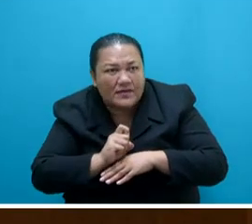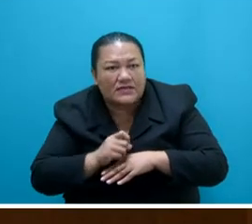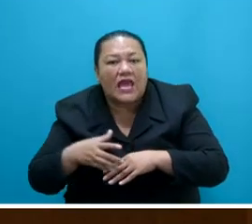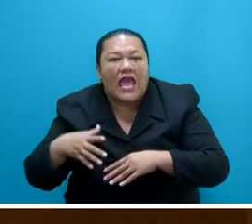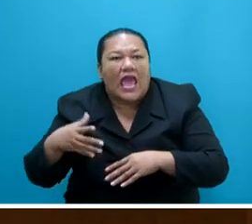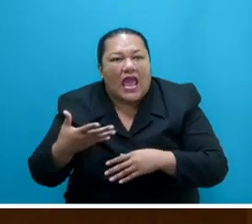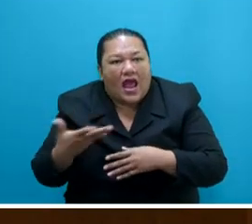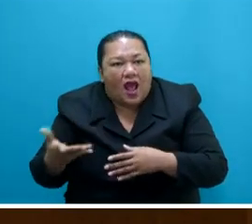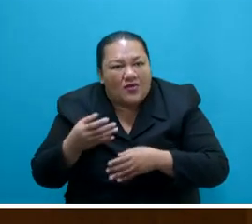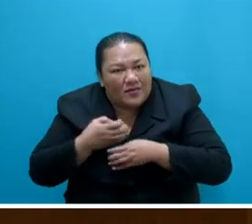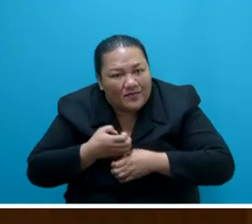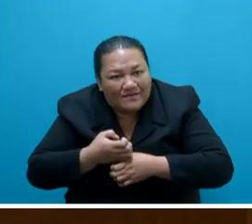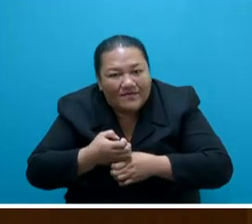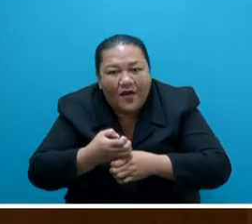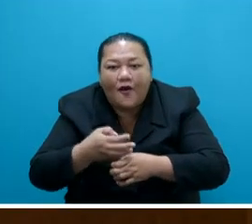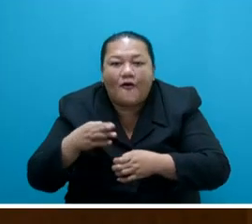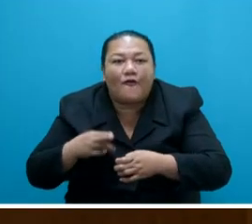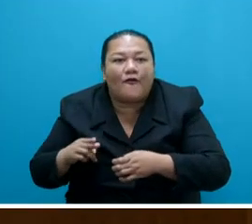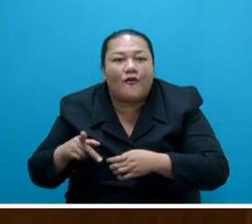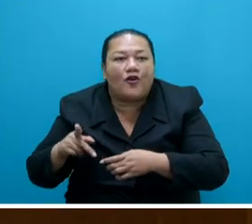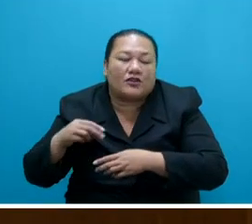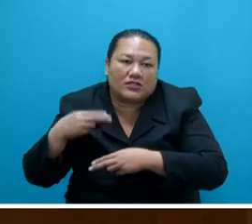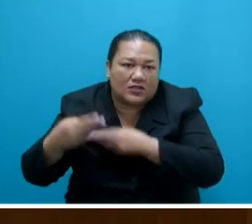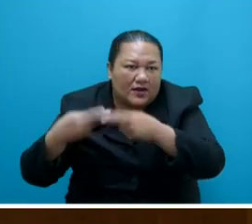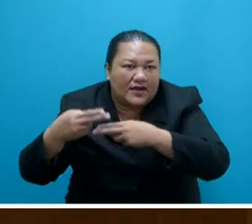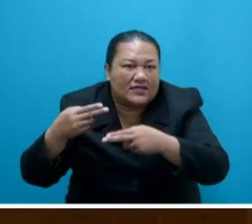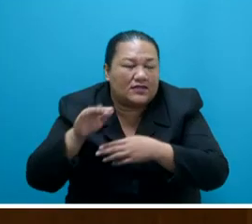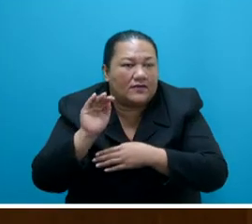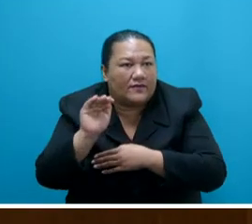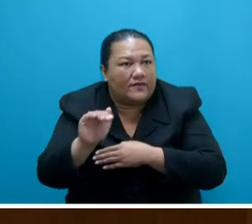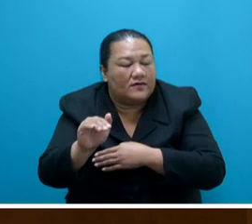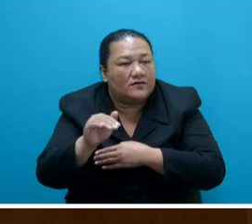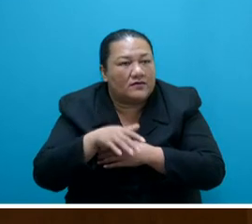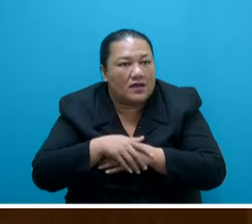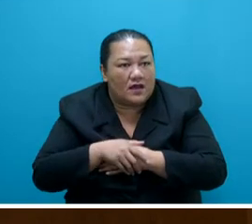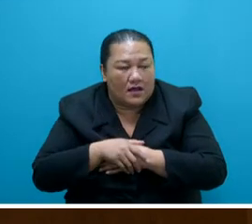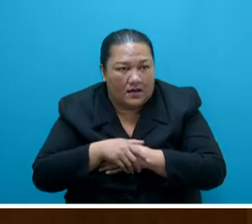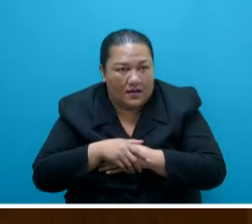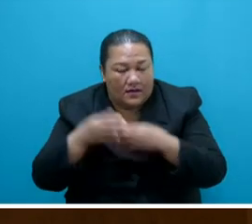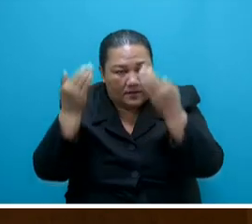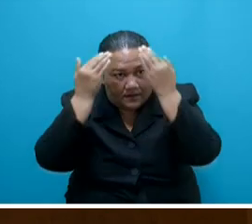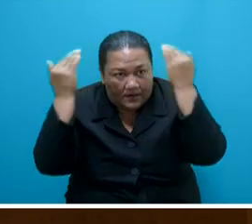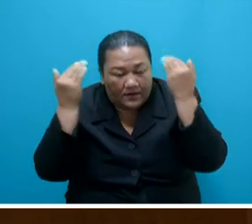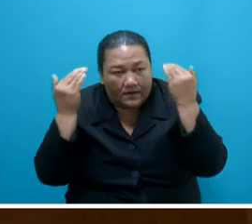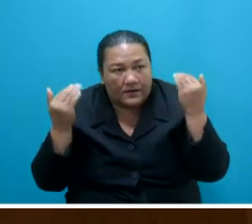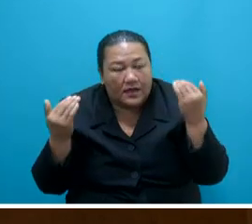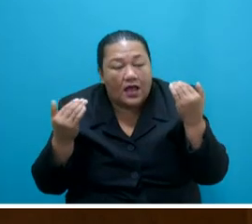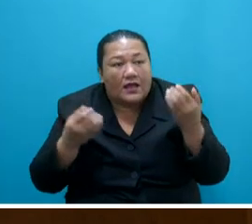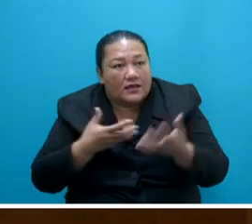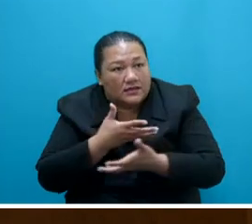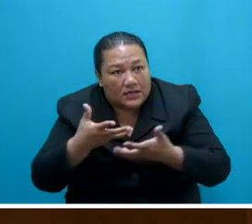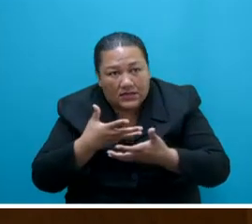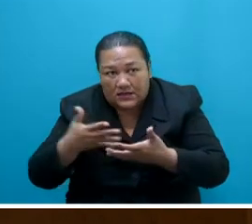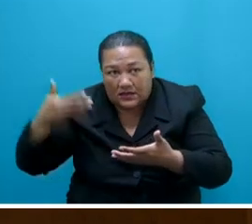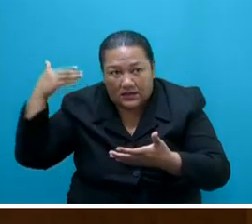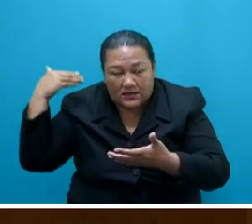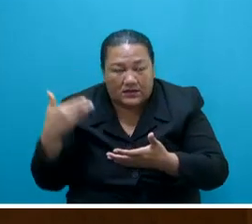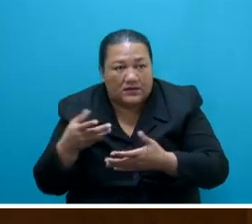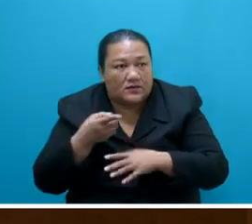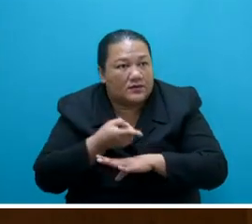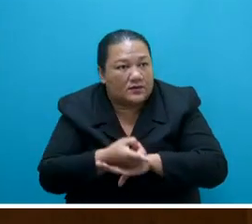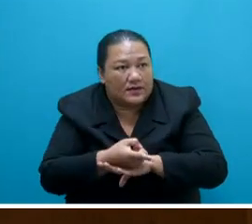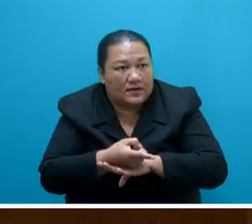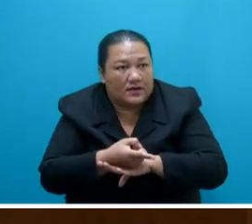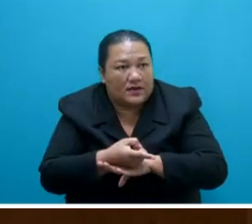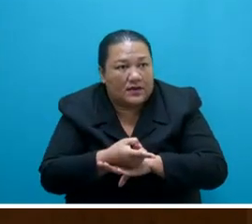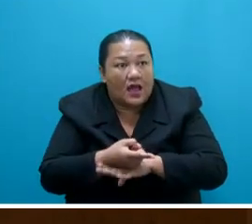of the coming generations. Mr. Speaker, as that has been a subject of discussion this week, allow me to give this chamber a